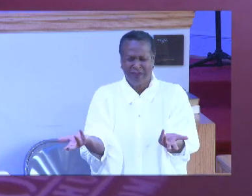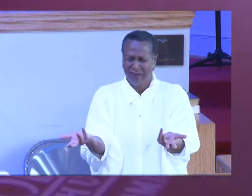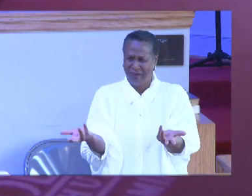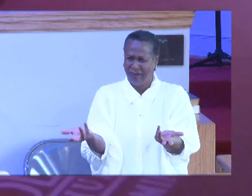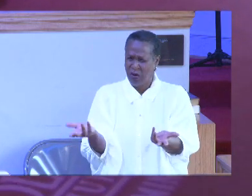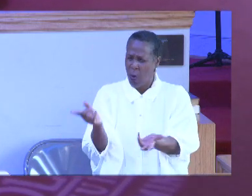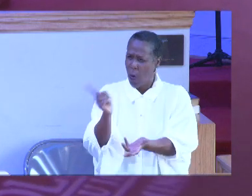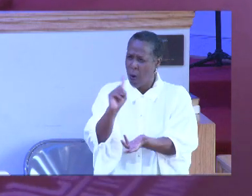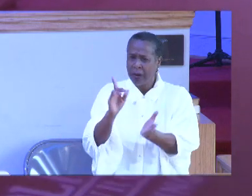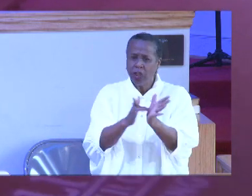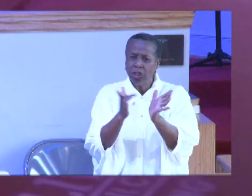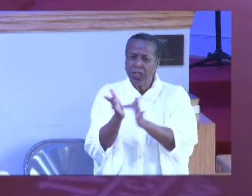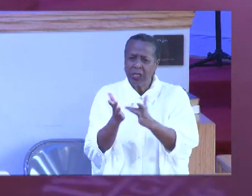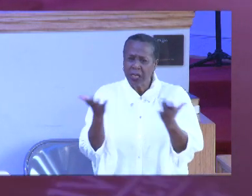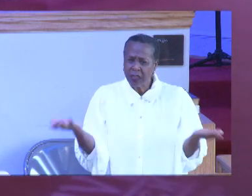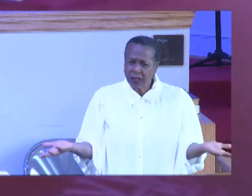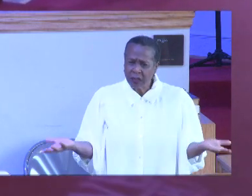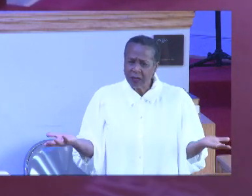where's Jesus?